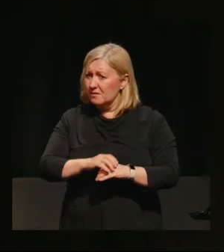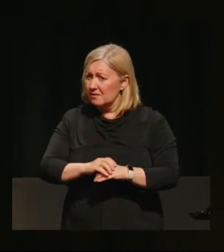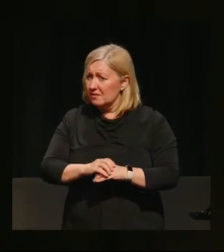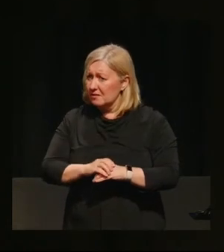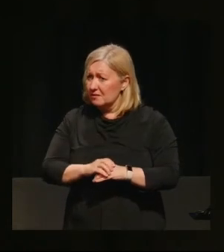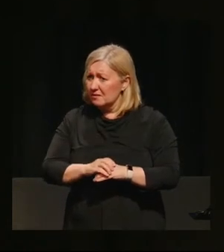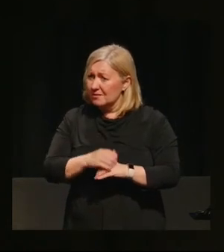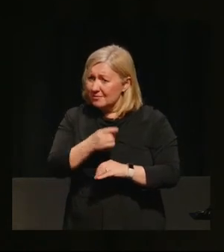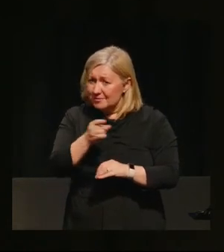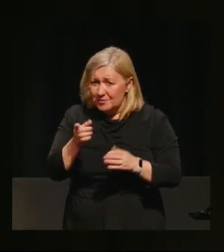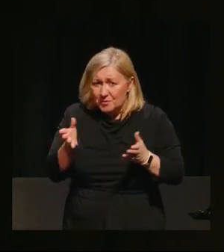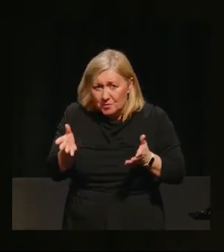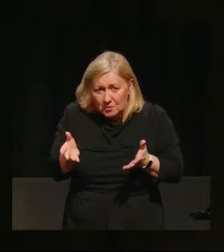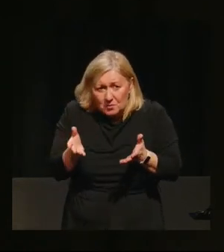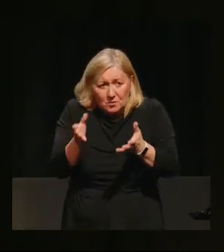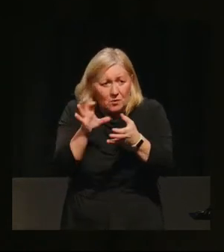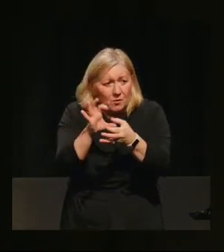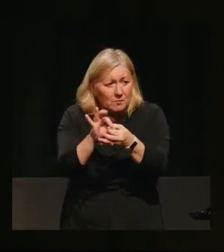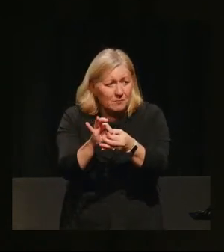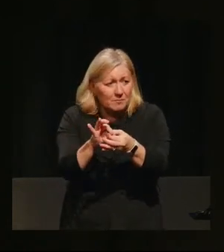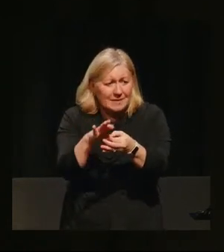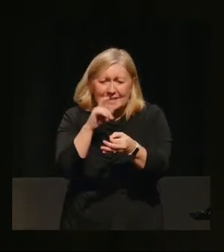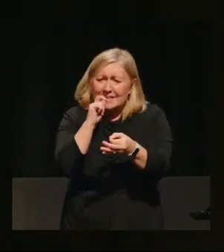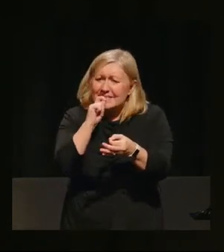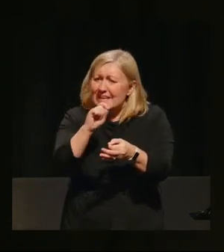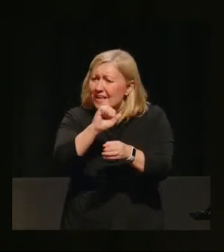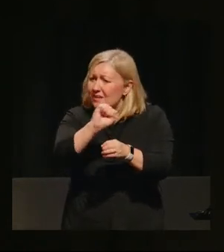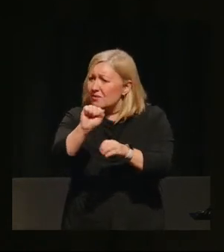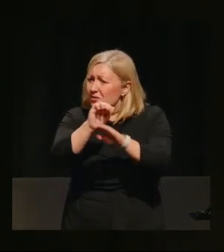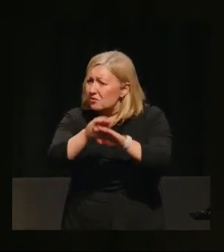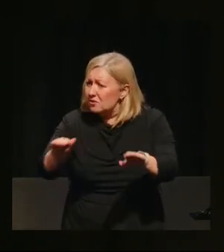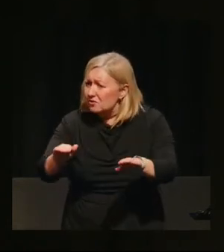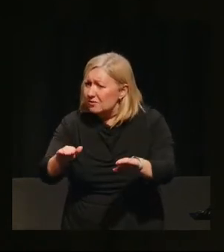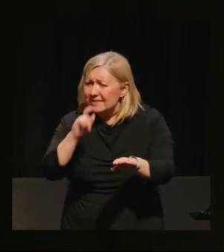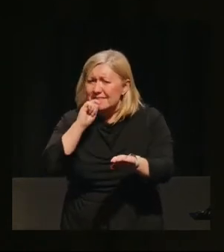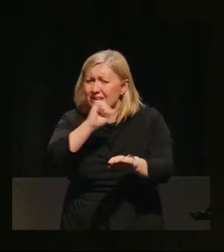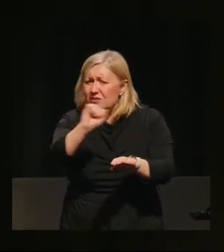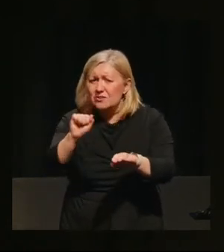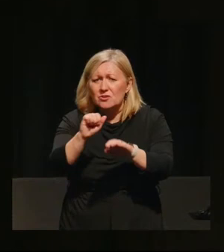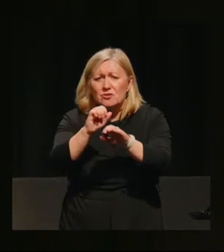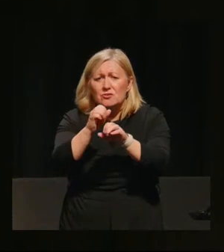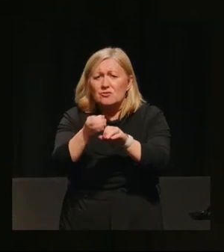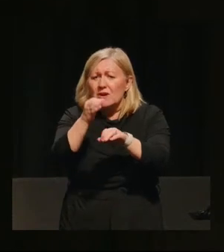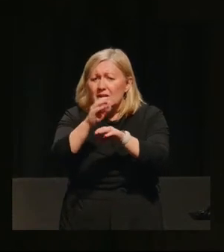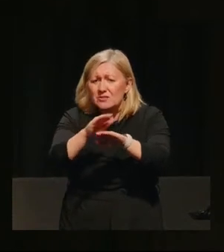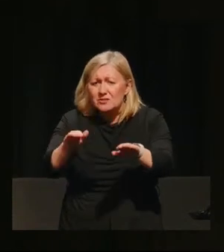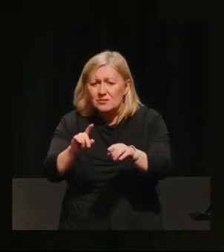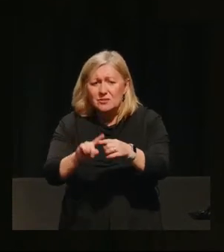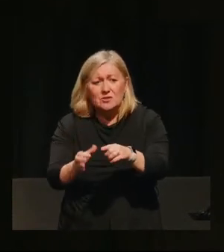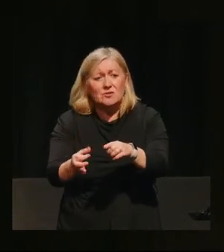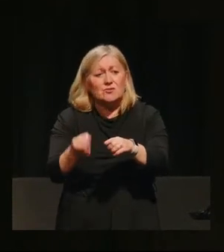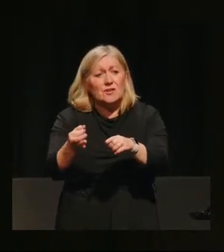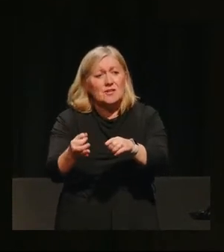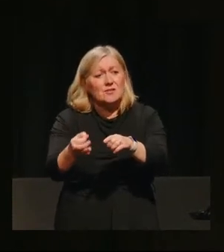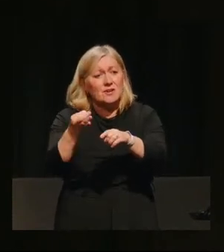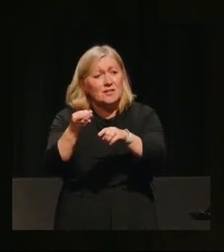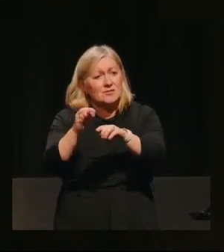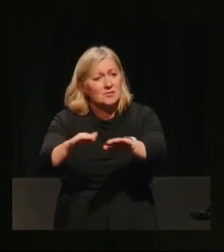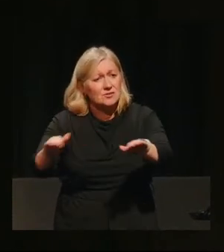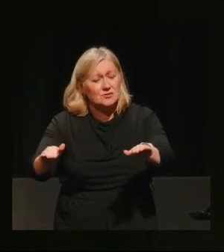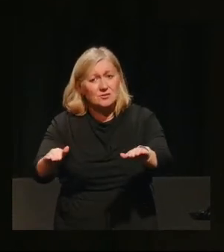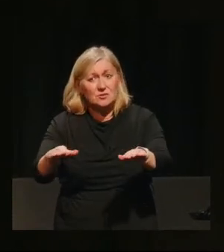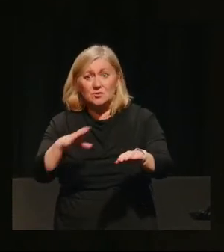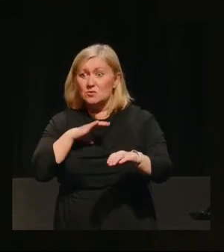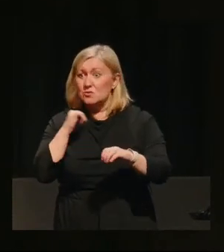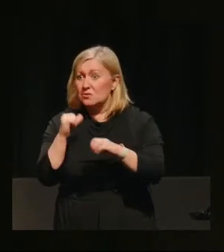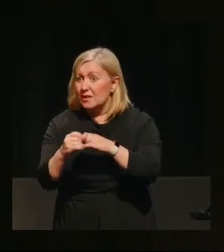Go home from this place and tell your children and your grandchildren and your great-grandchildren that today you looked